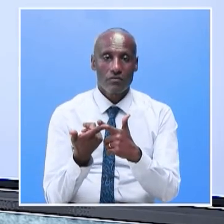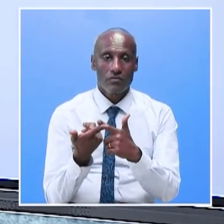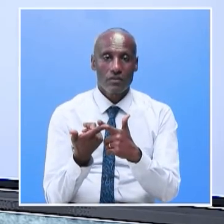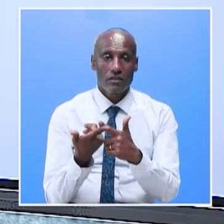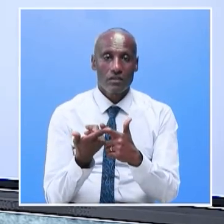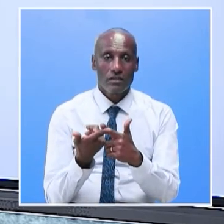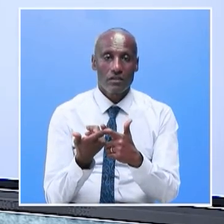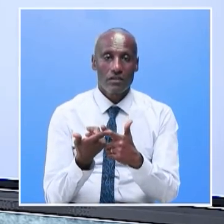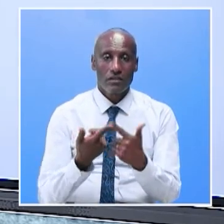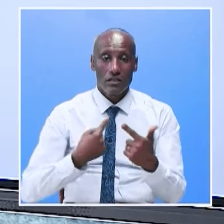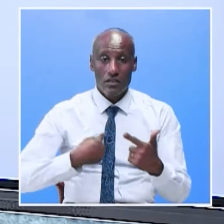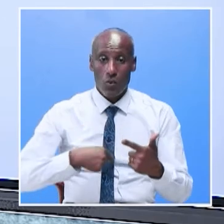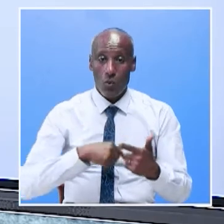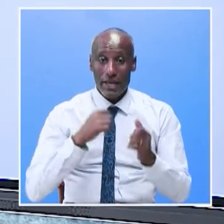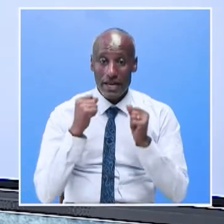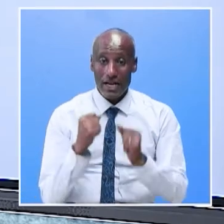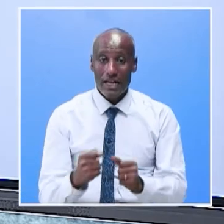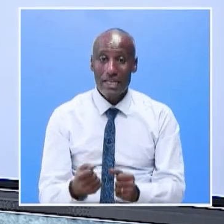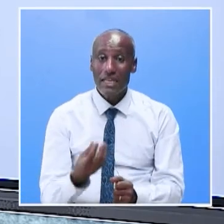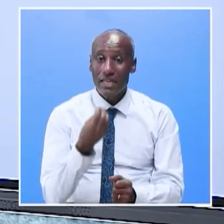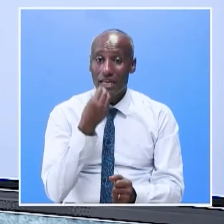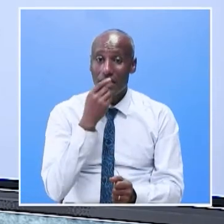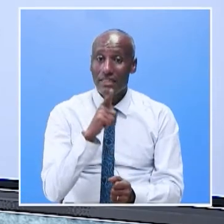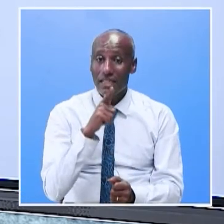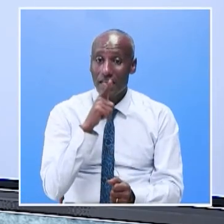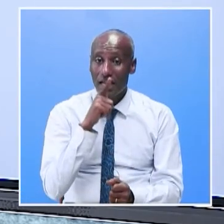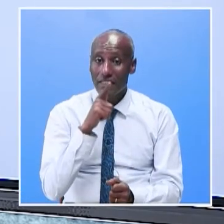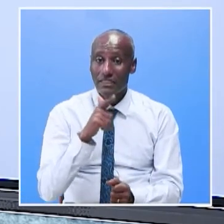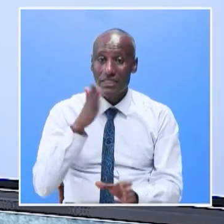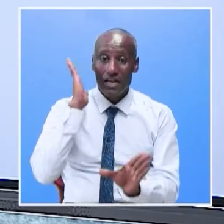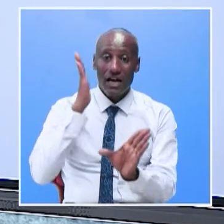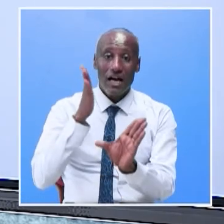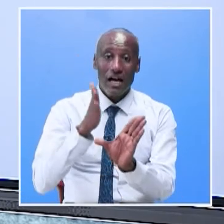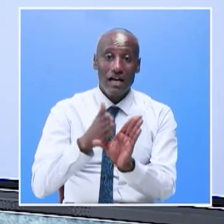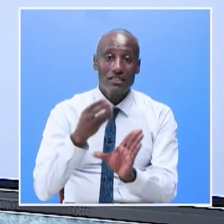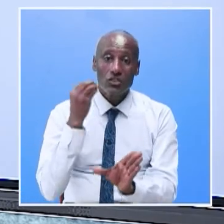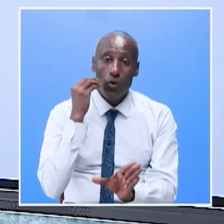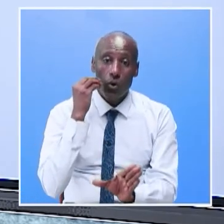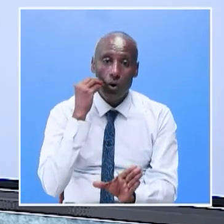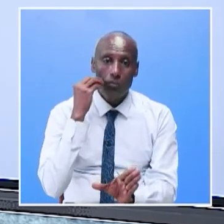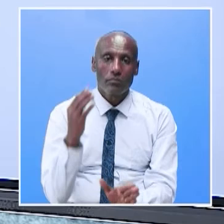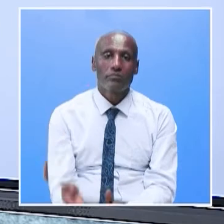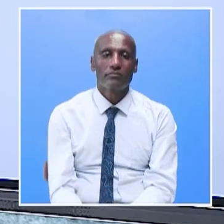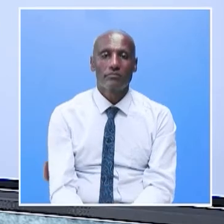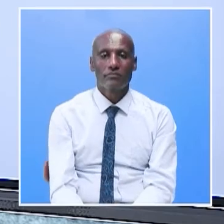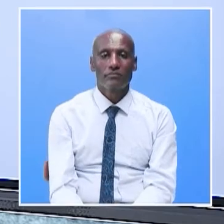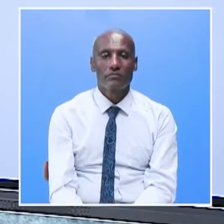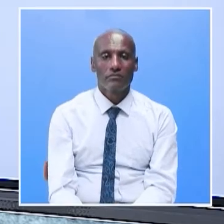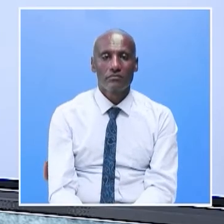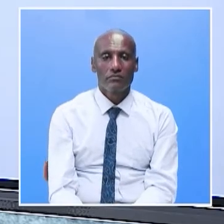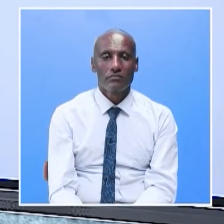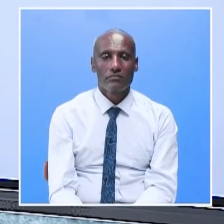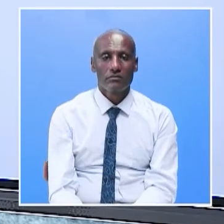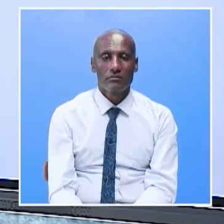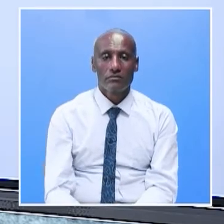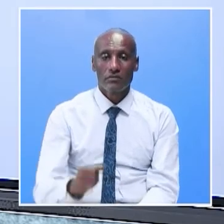Yes. We can eat lunch where? At home. Bravo.